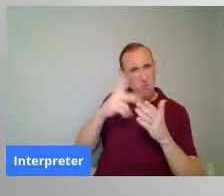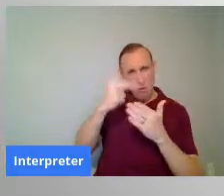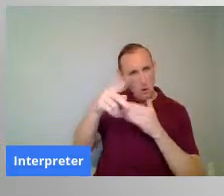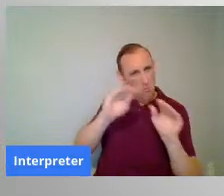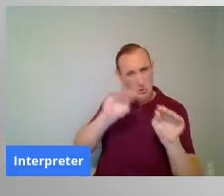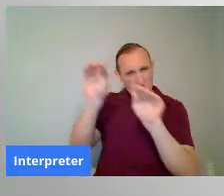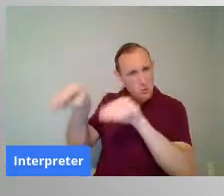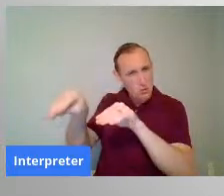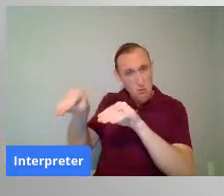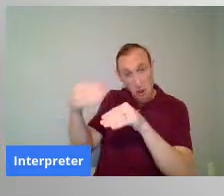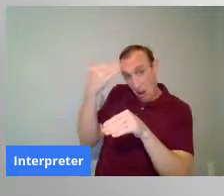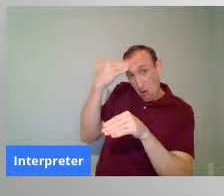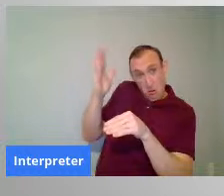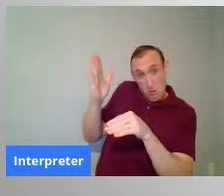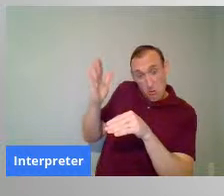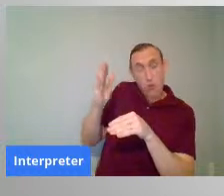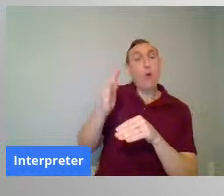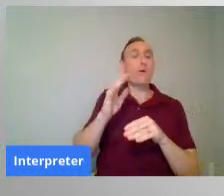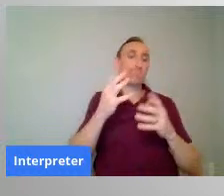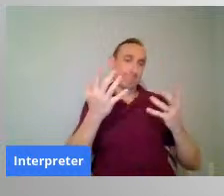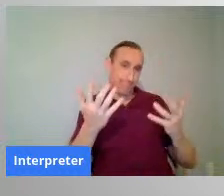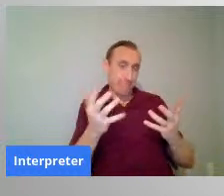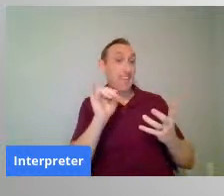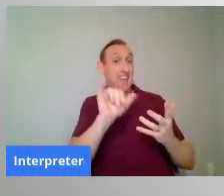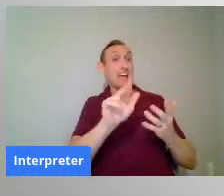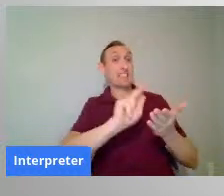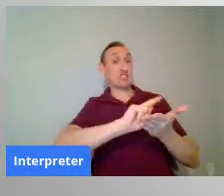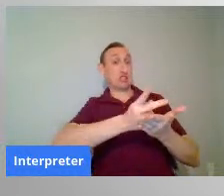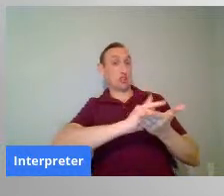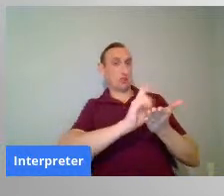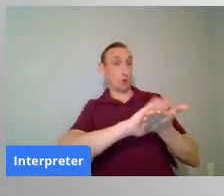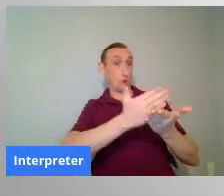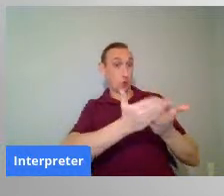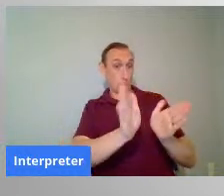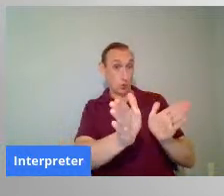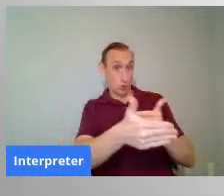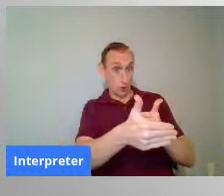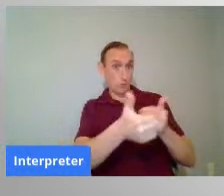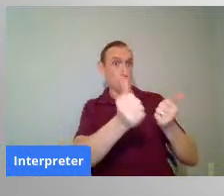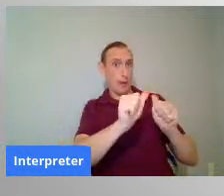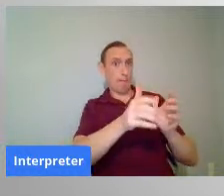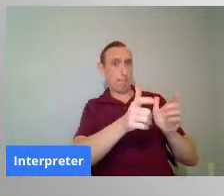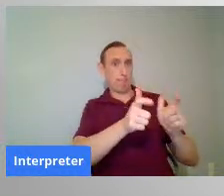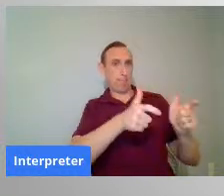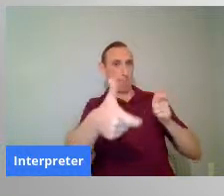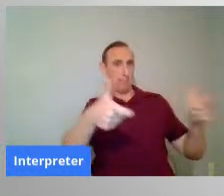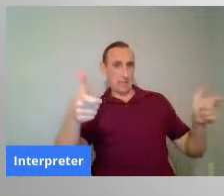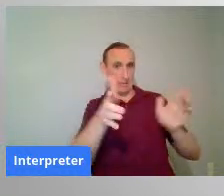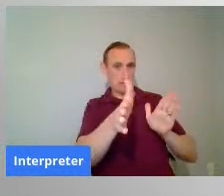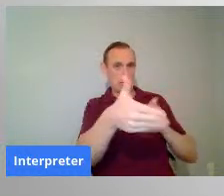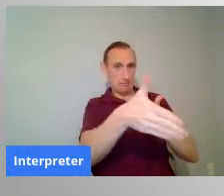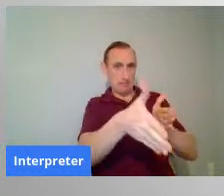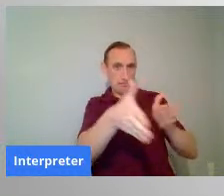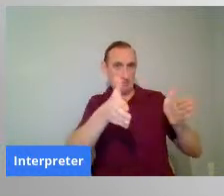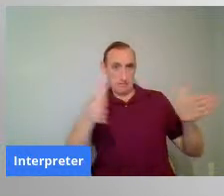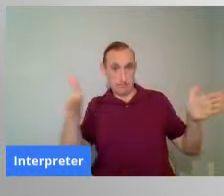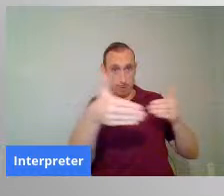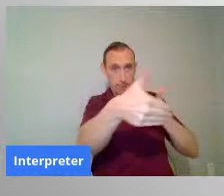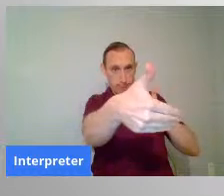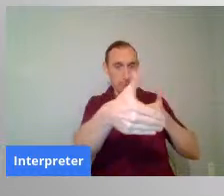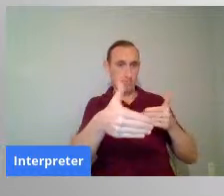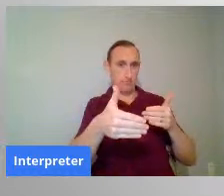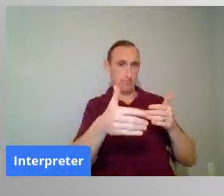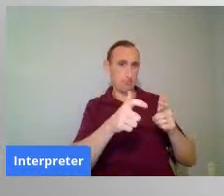program. So they're trying to expand that kitchen in the area because right now we have a